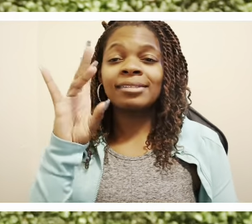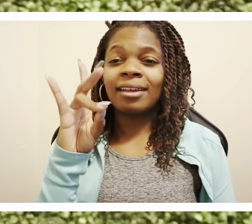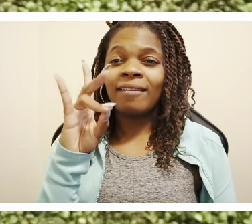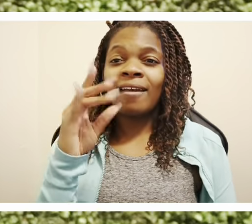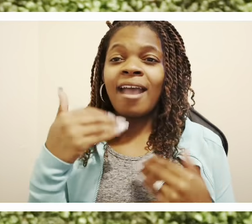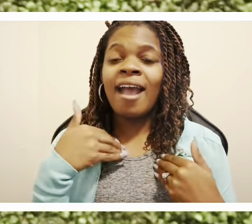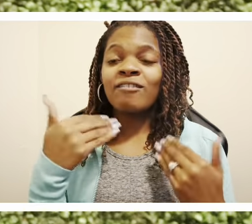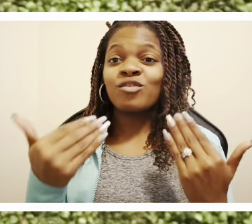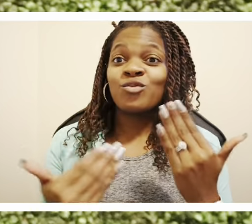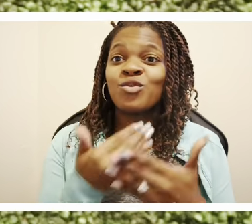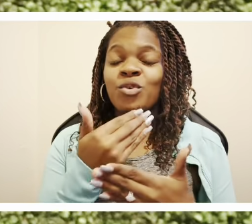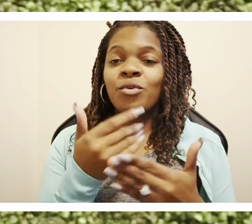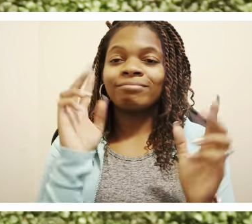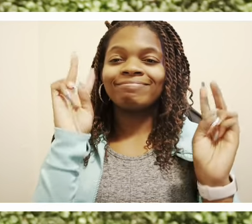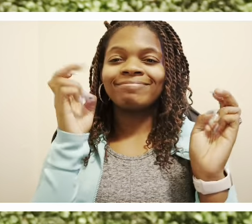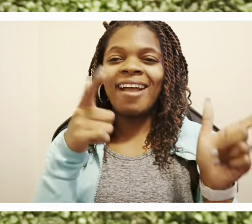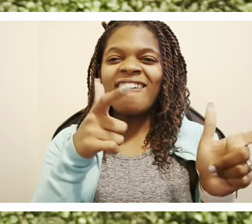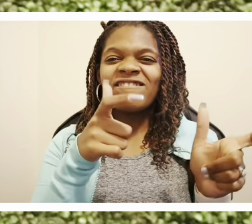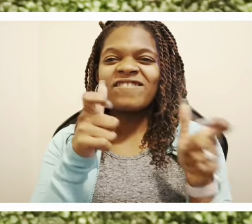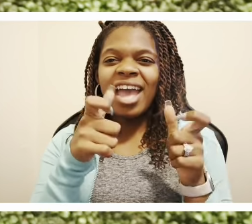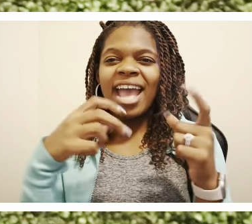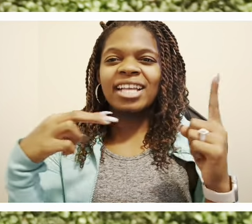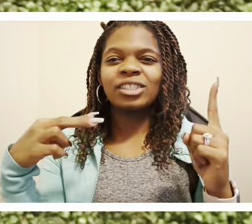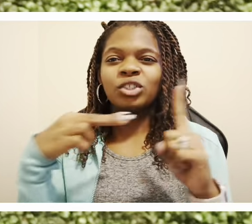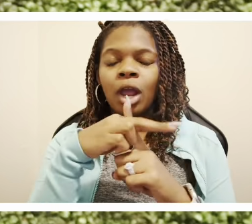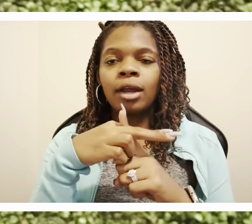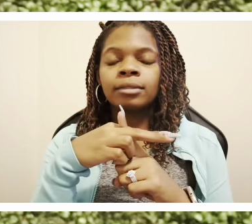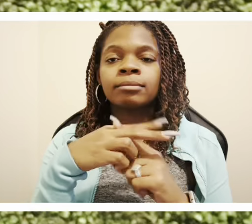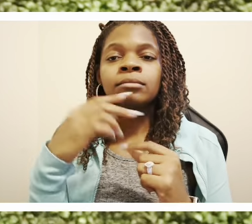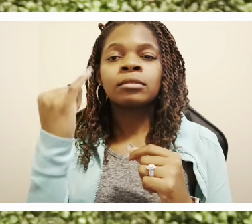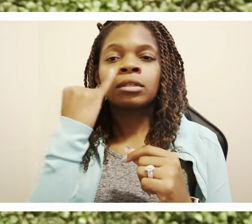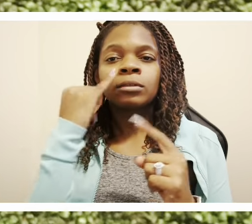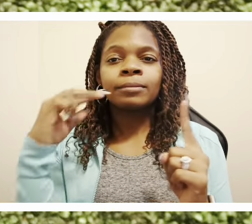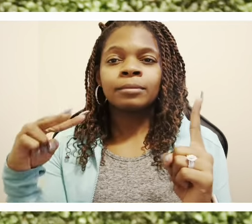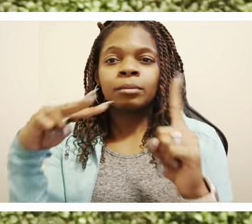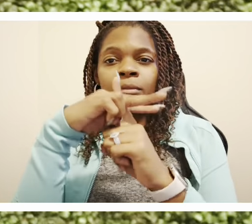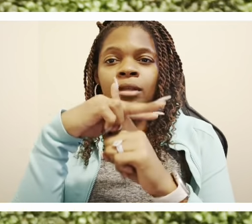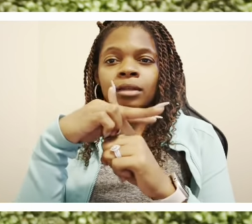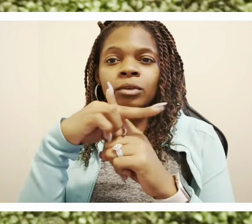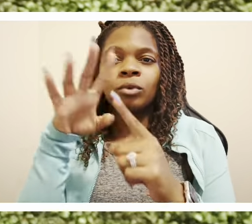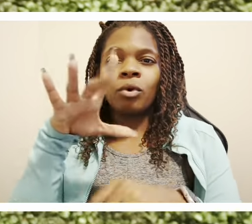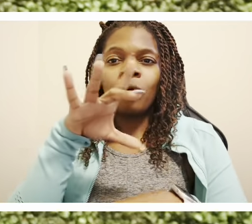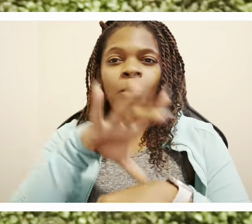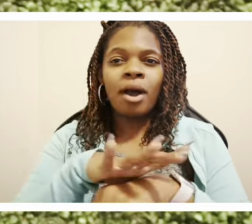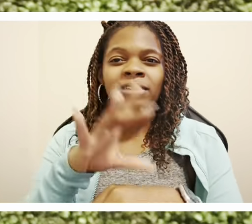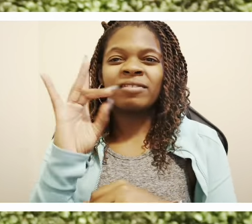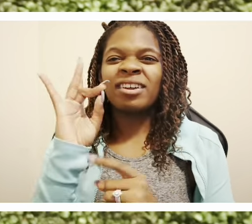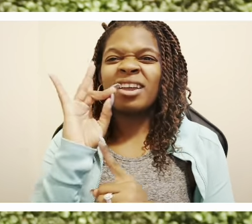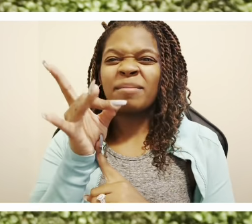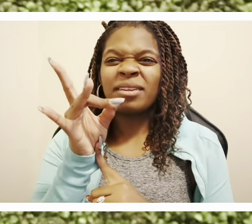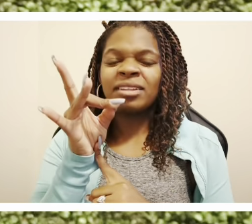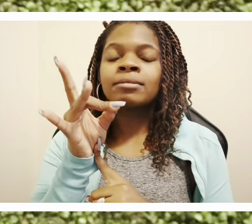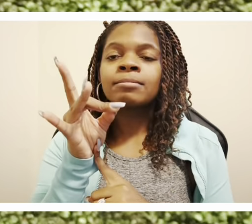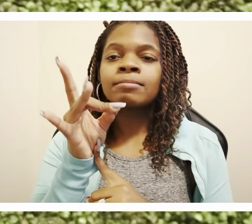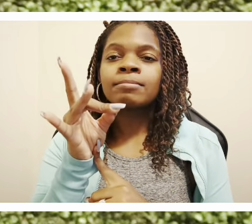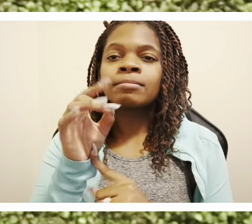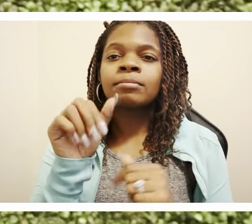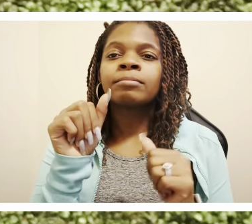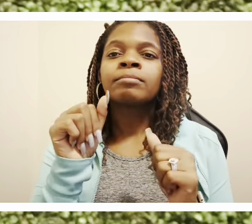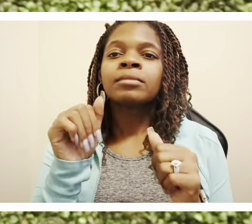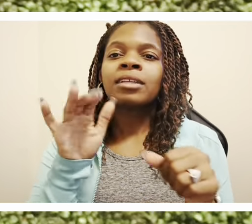because this is the Series 7, they do have that new feature where they have fast charging. So you can